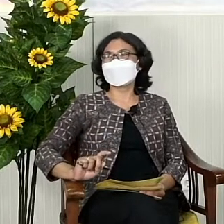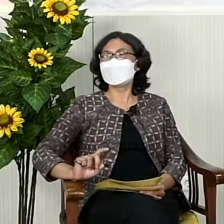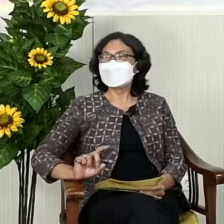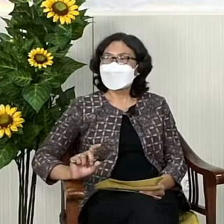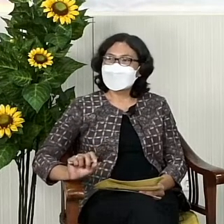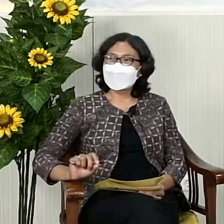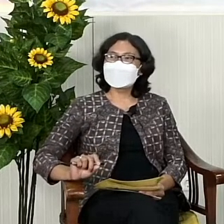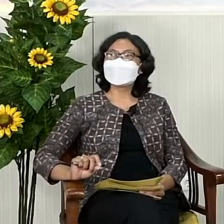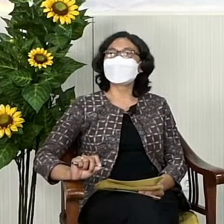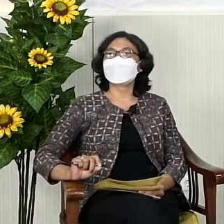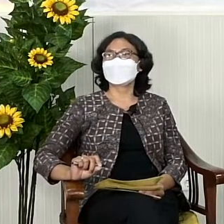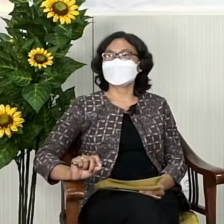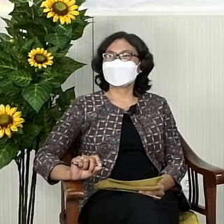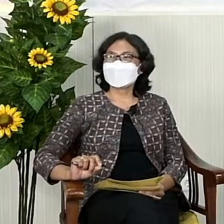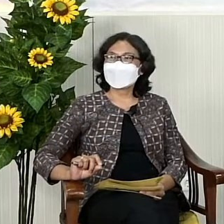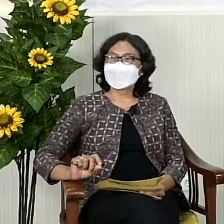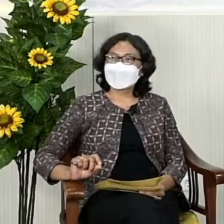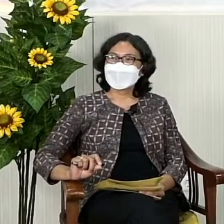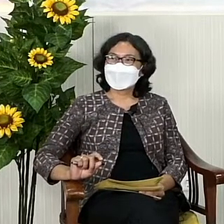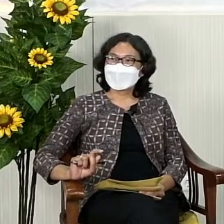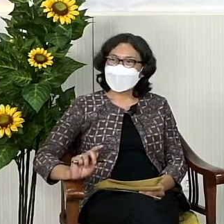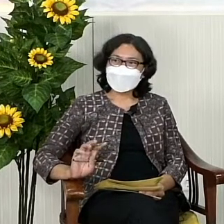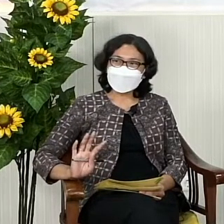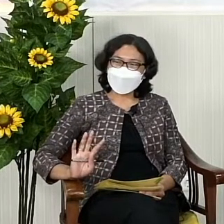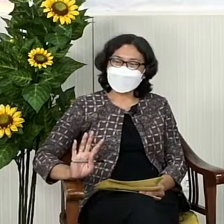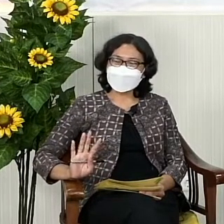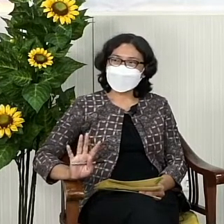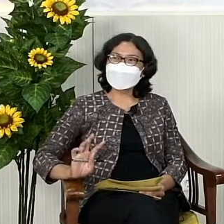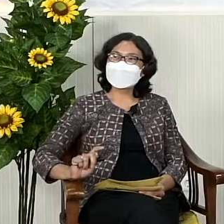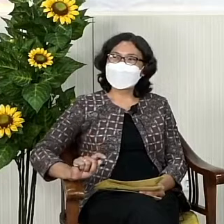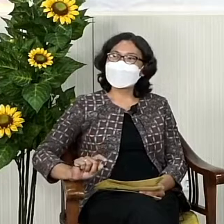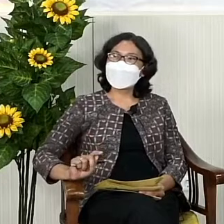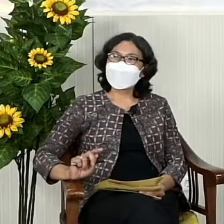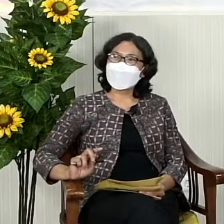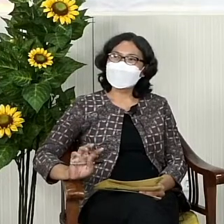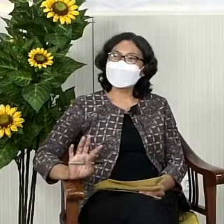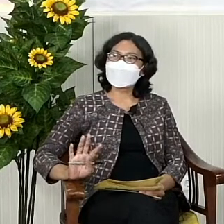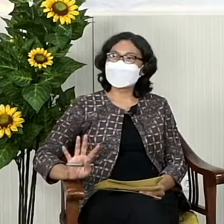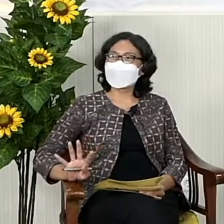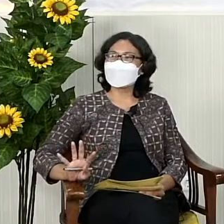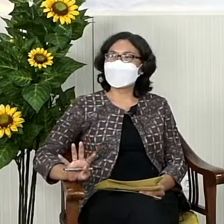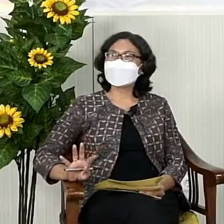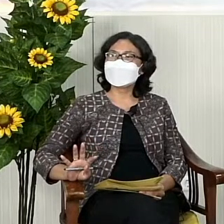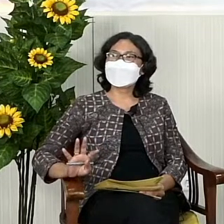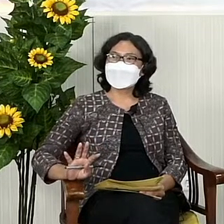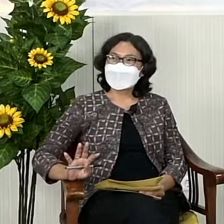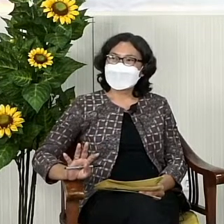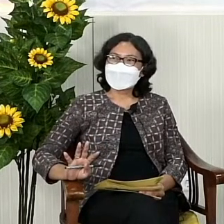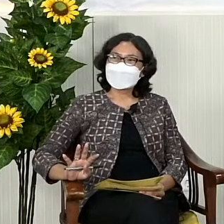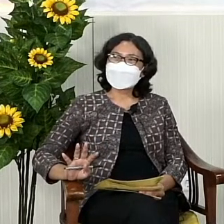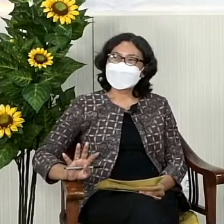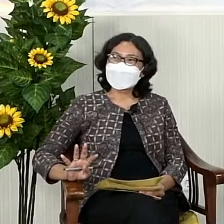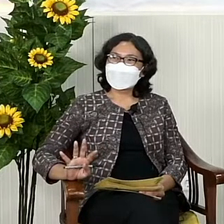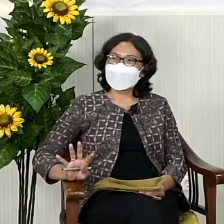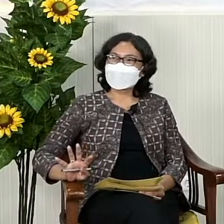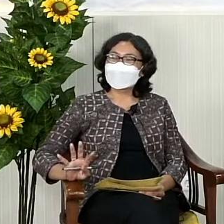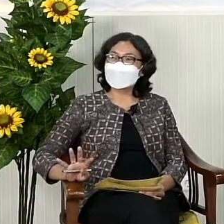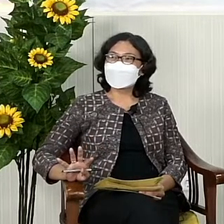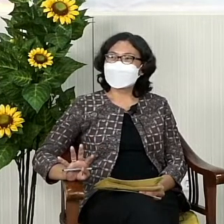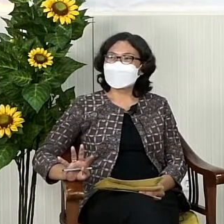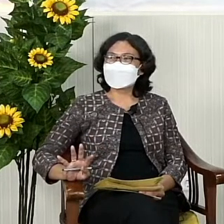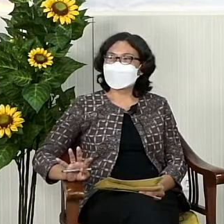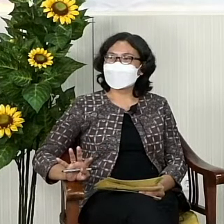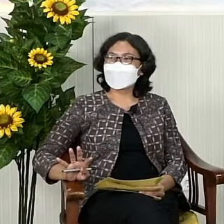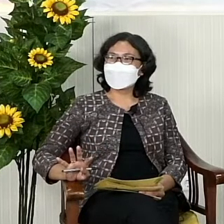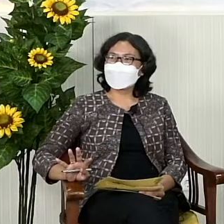Yeah. Okay, from Yvonne. Okay, I will read. I'm from Taiwan. Speaking of healthy